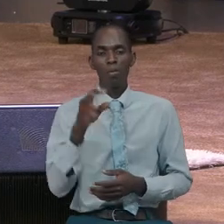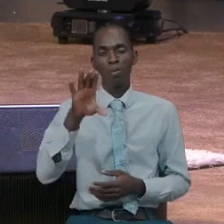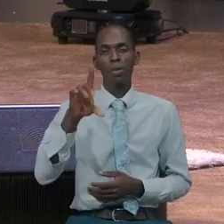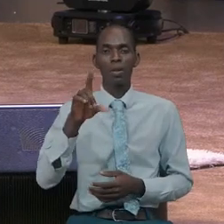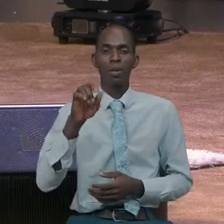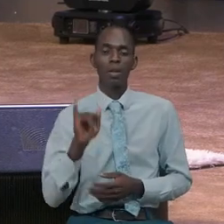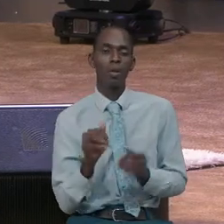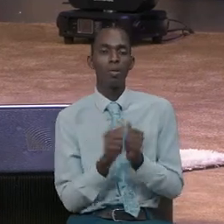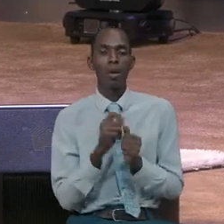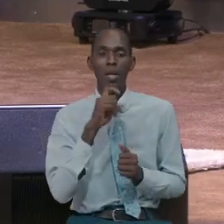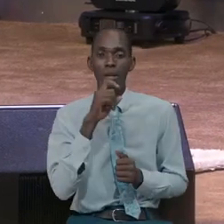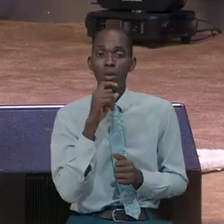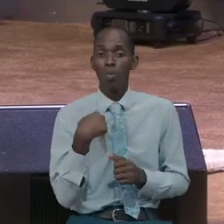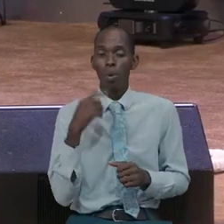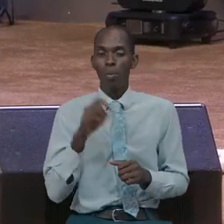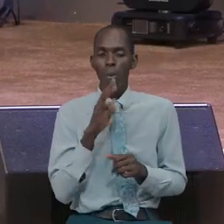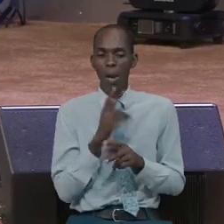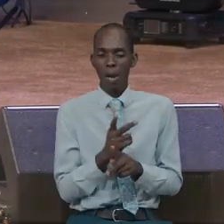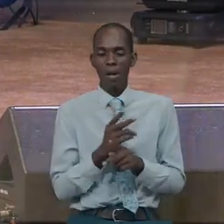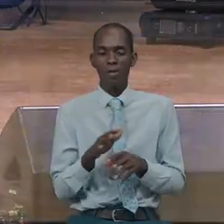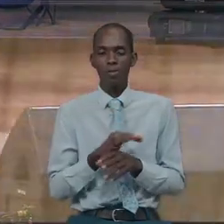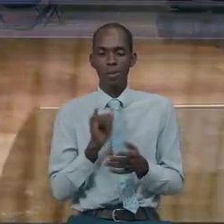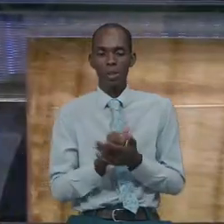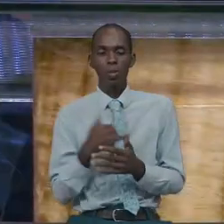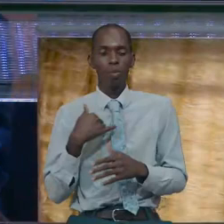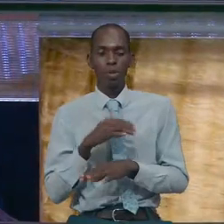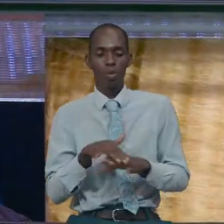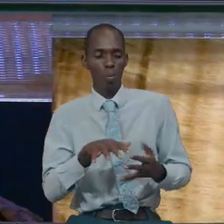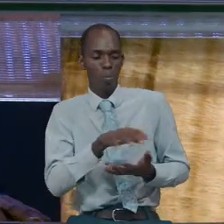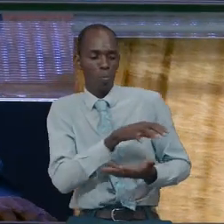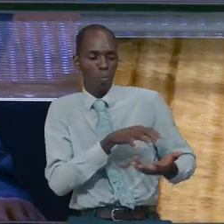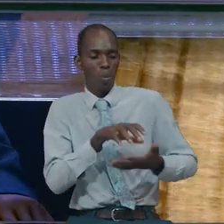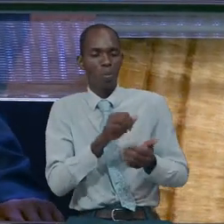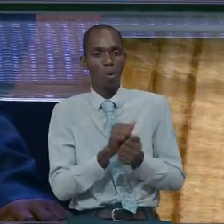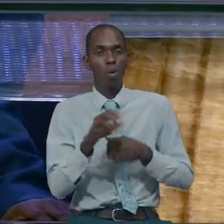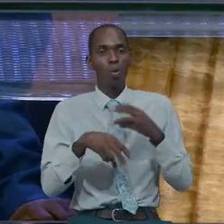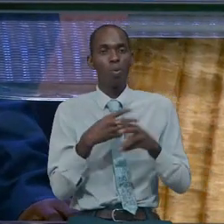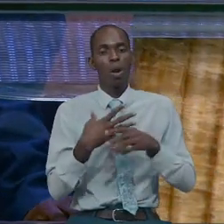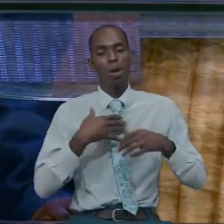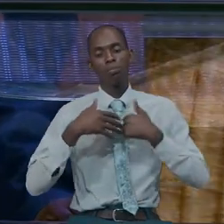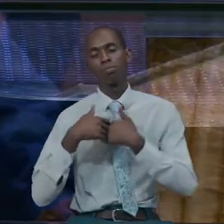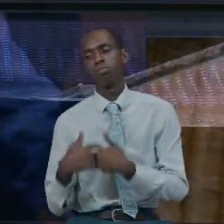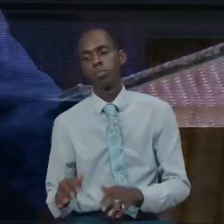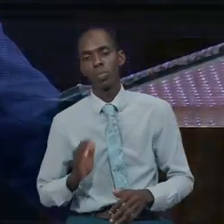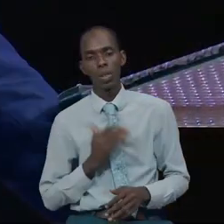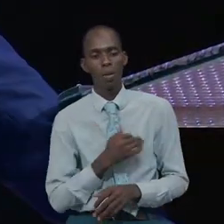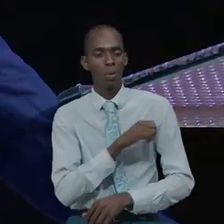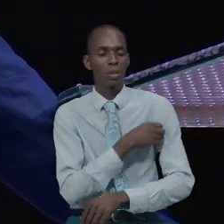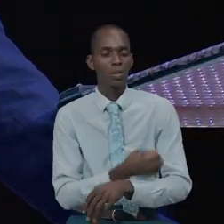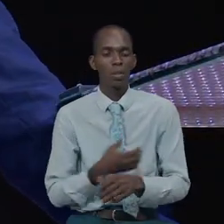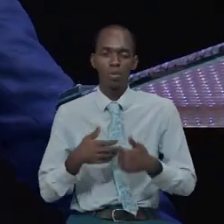that we don't mix with the world, that we lose our strength, our spirituality,